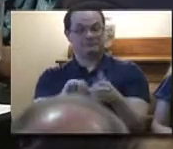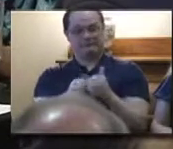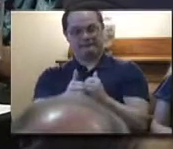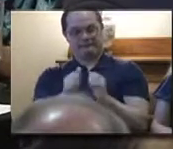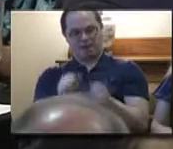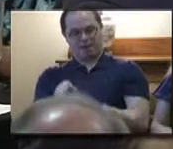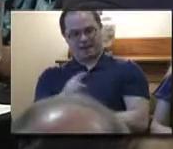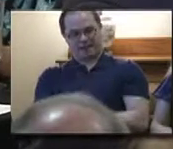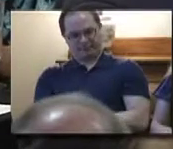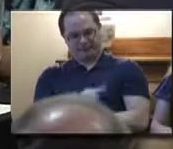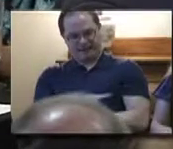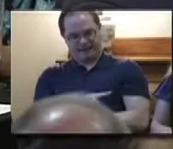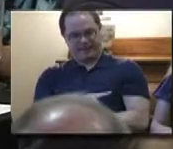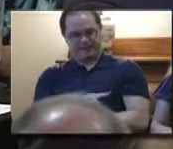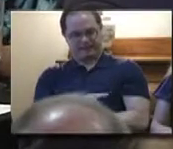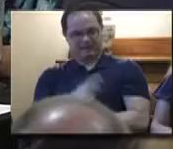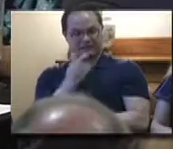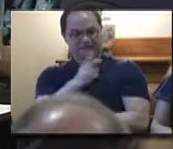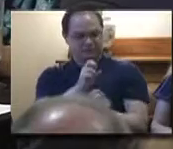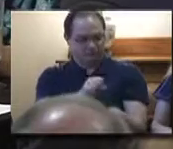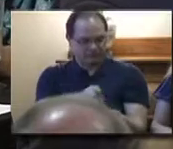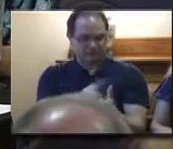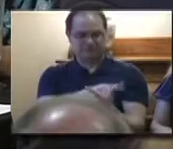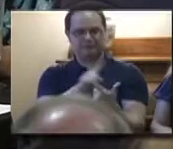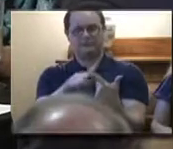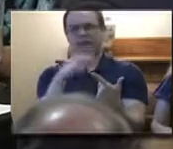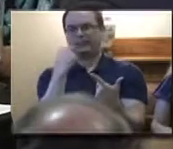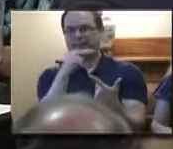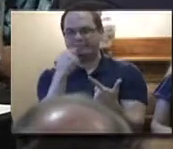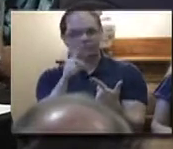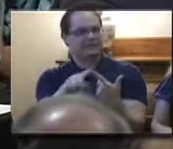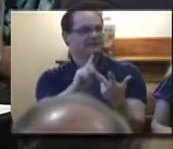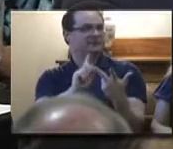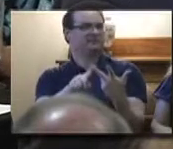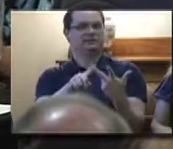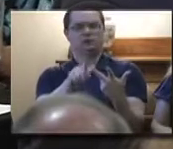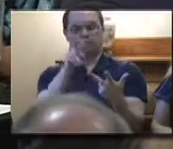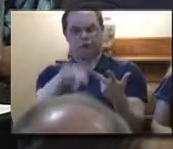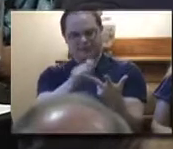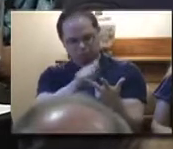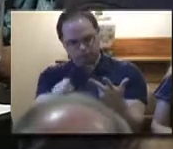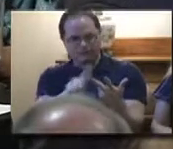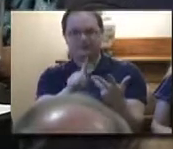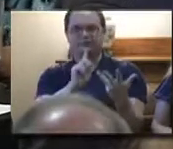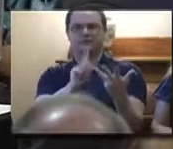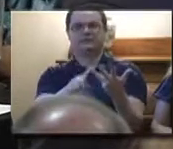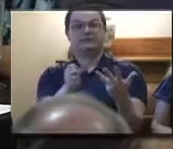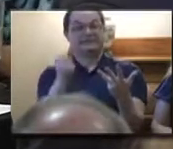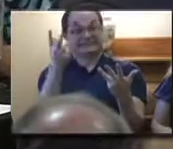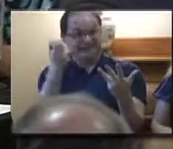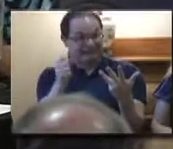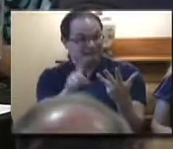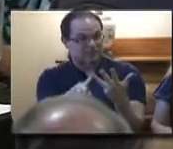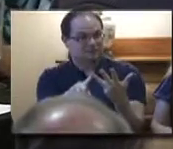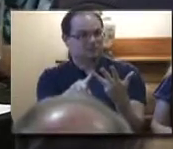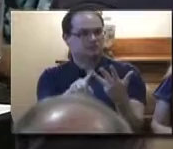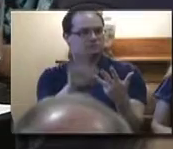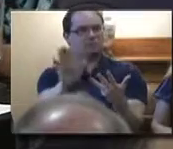can they, what are their speech abilities? What are their lip reading? What are their reading and writing? And what about their signing